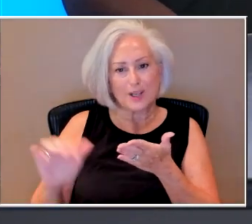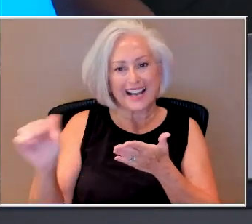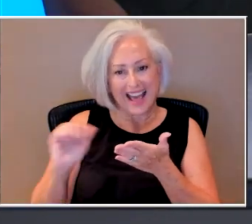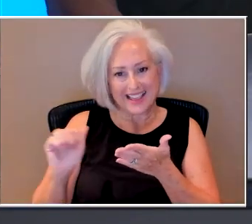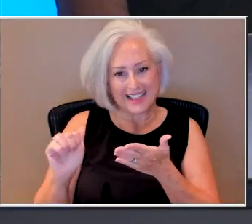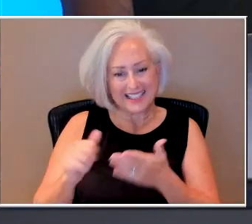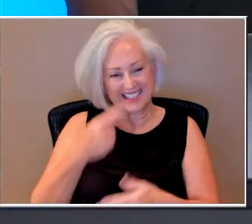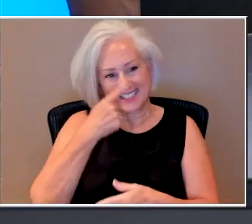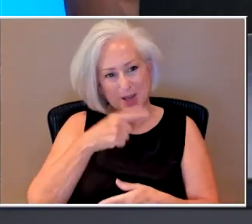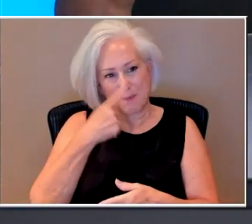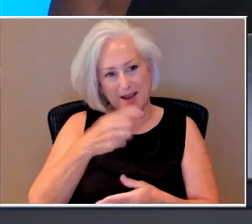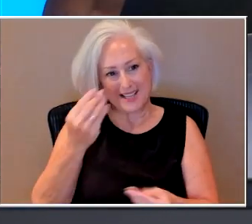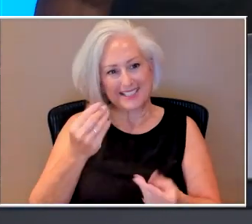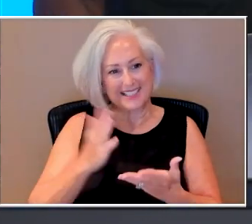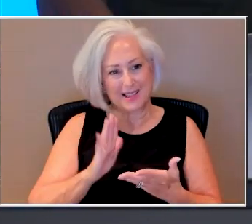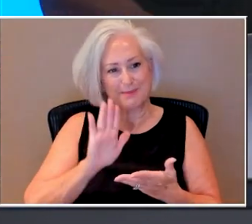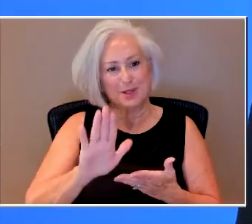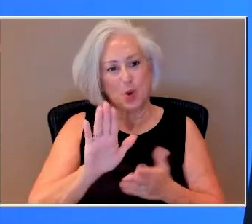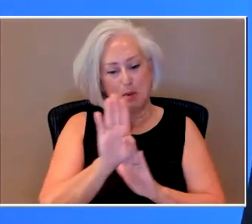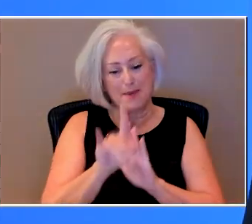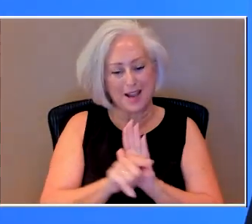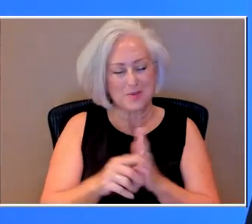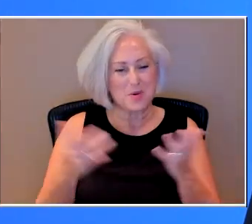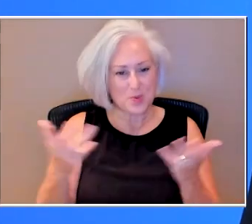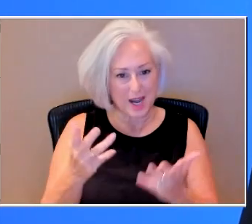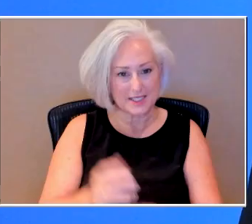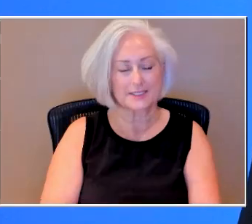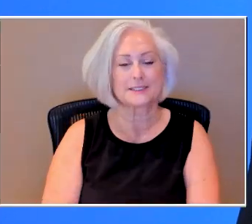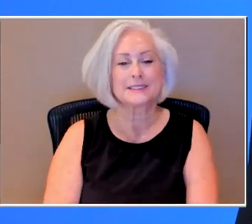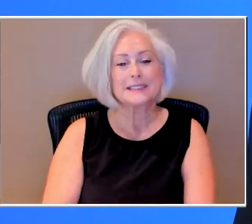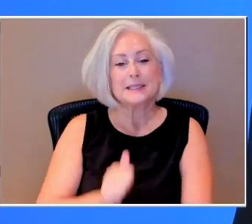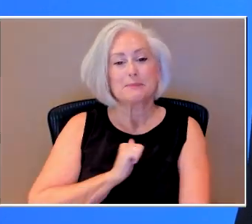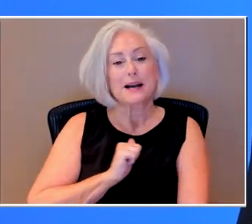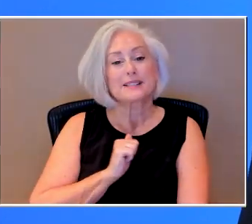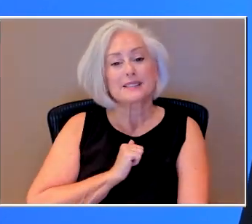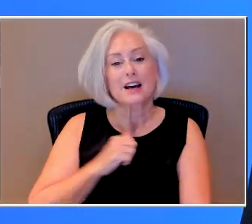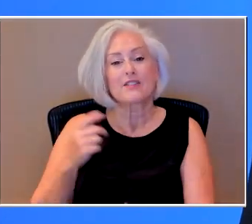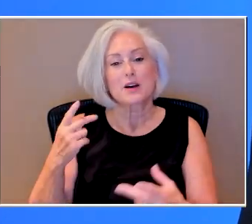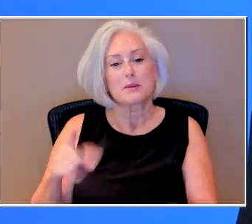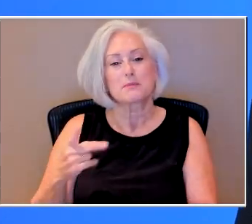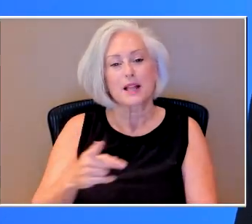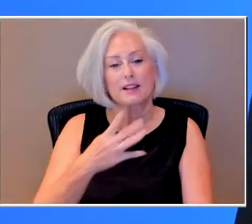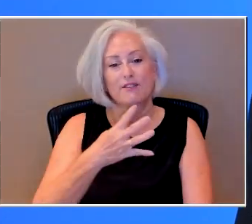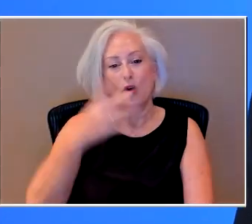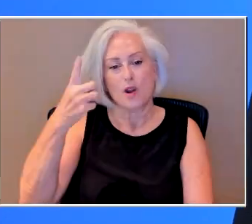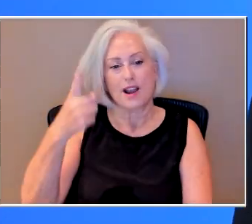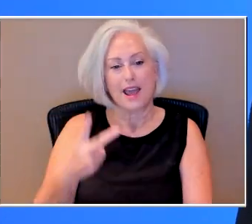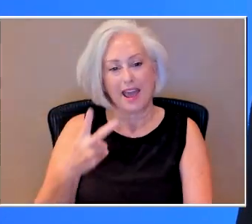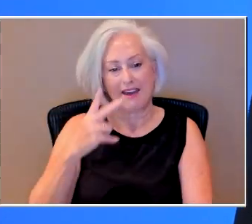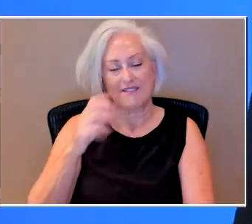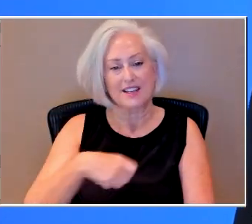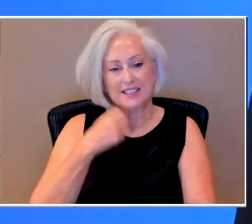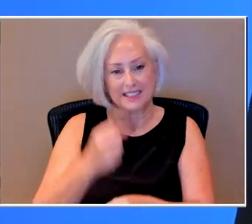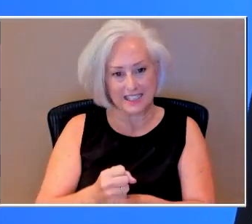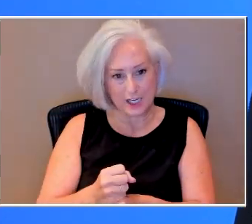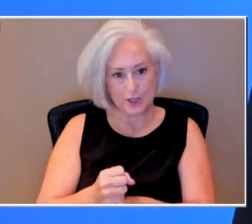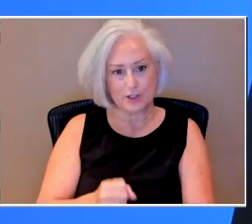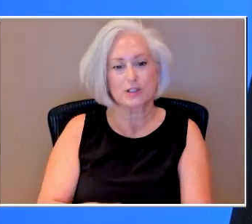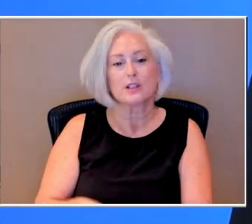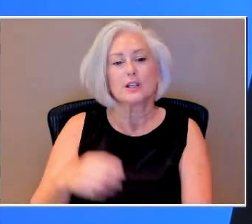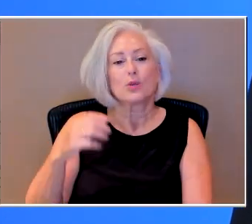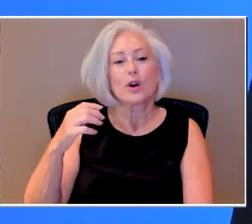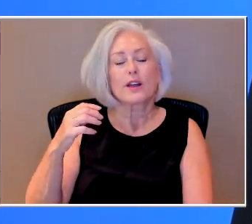professional background is. All right, so I played 4.5 years in the NFL with the Rams, Saints, Panthers, and